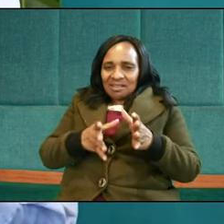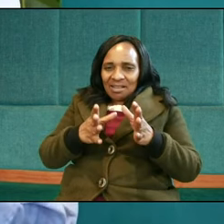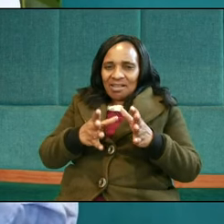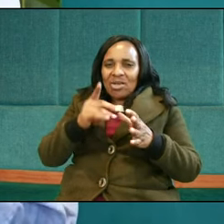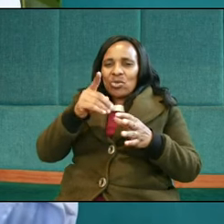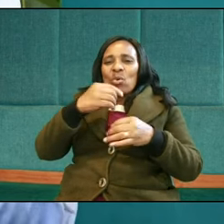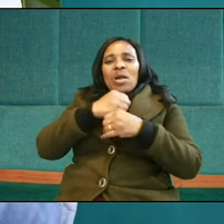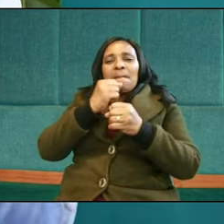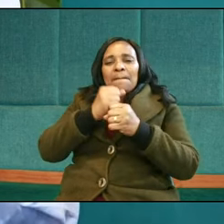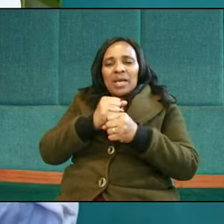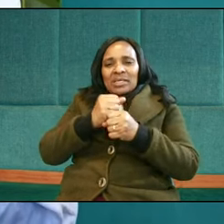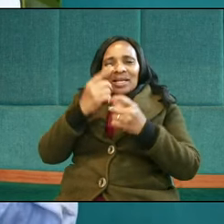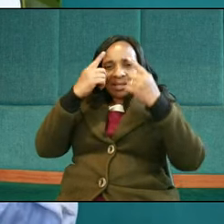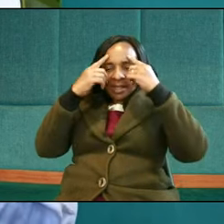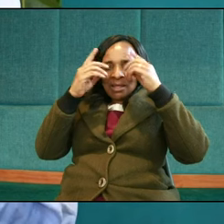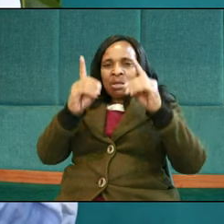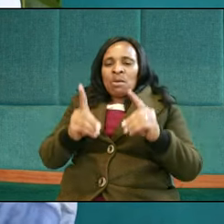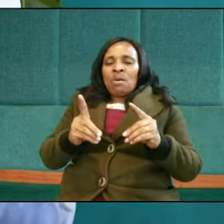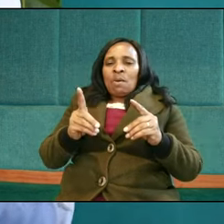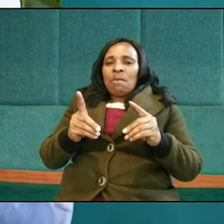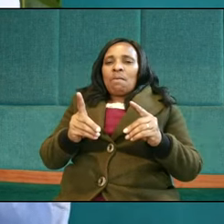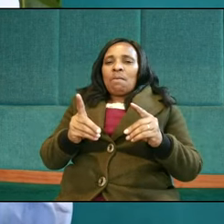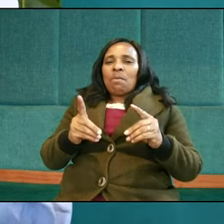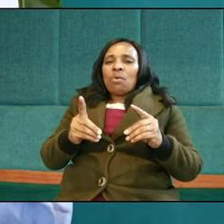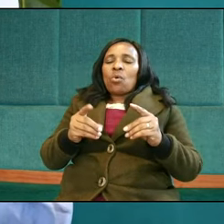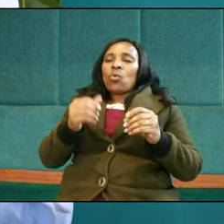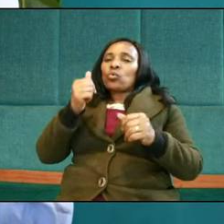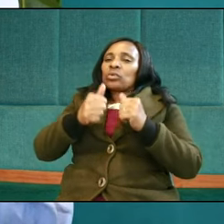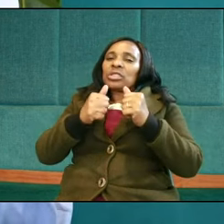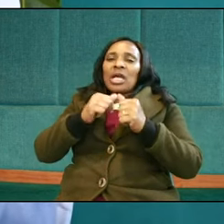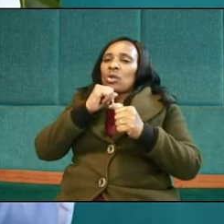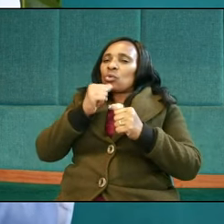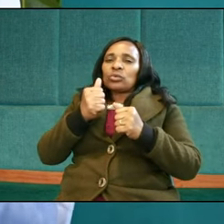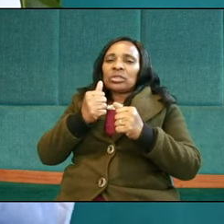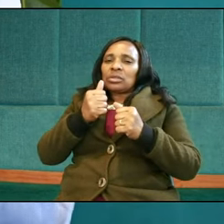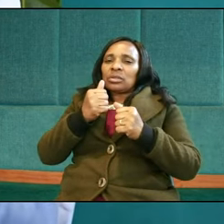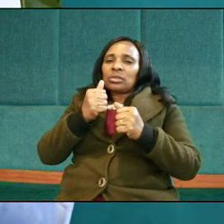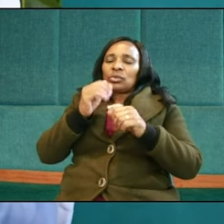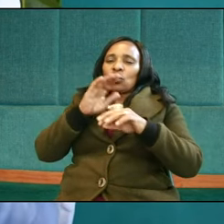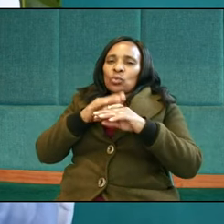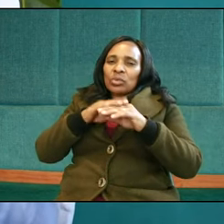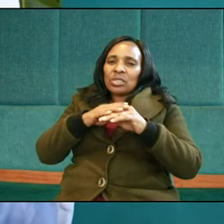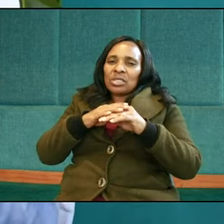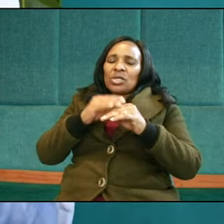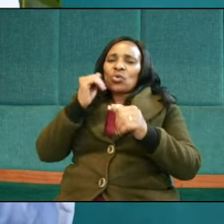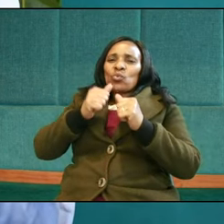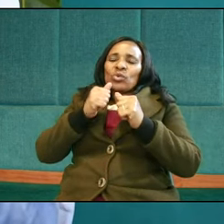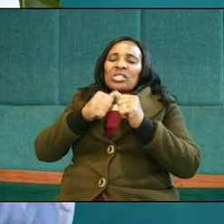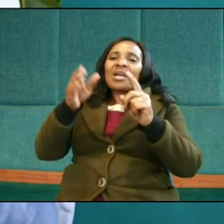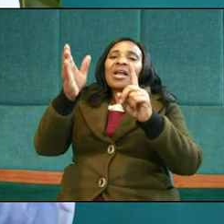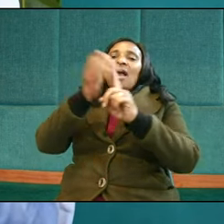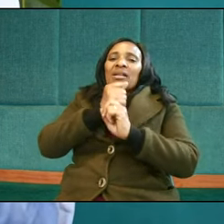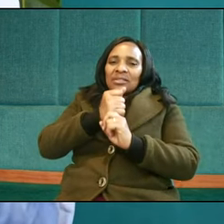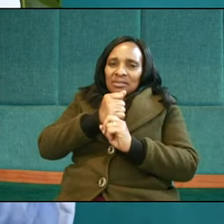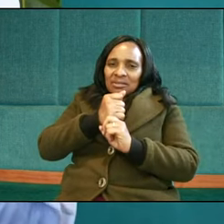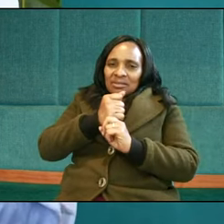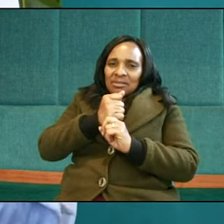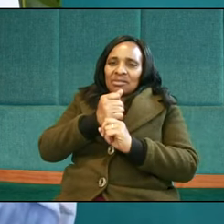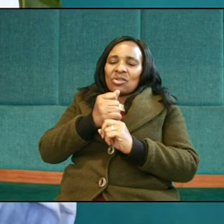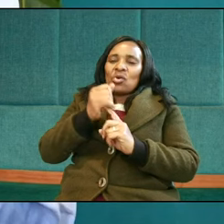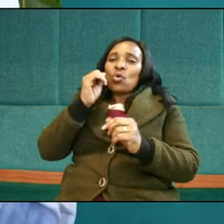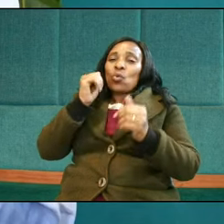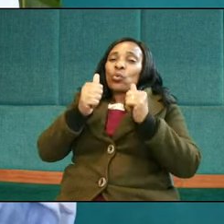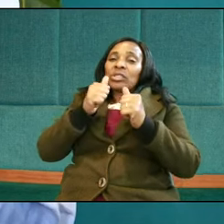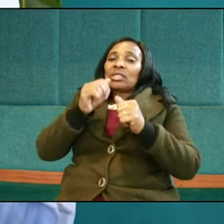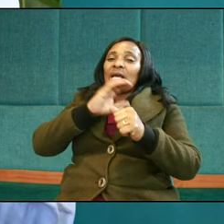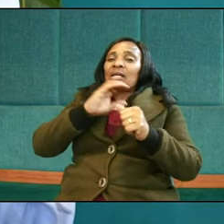you will make decisions that are not popular, and that might not earn you the badge of being